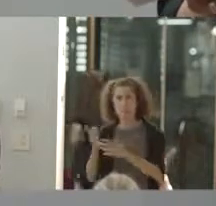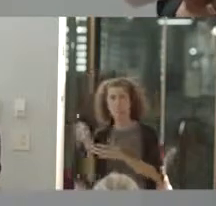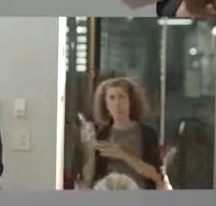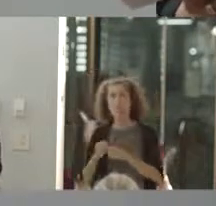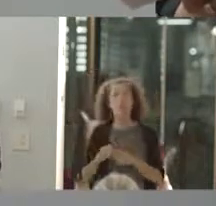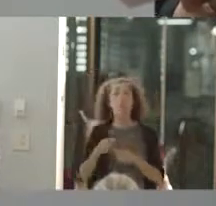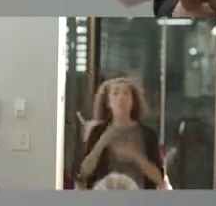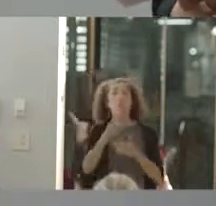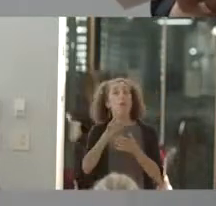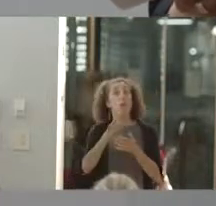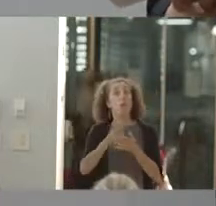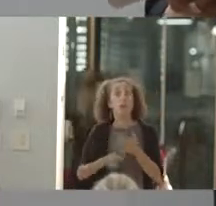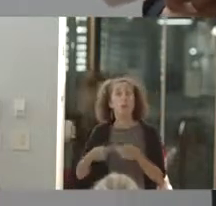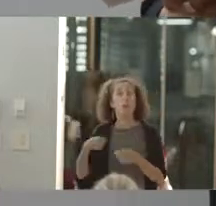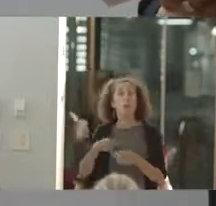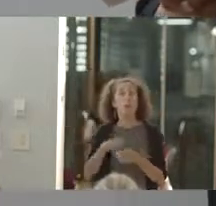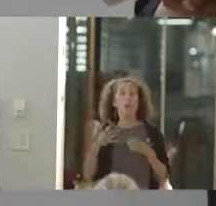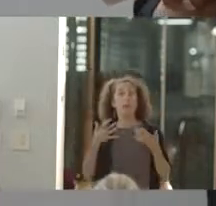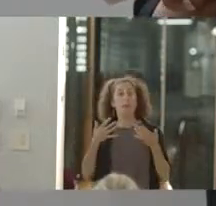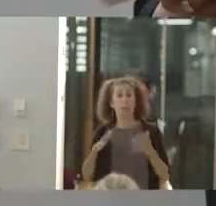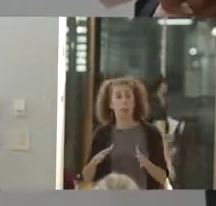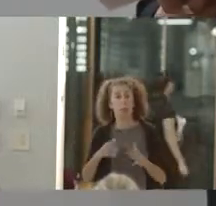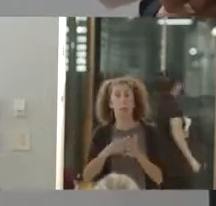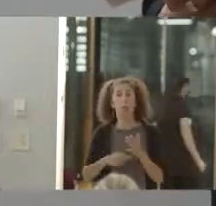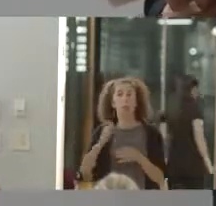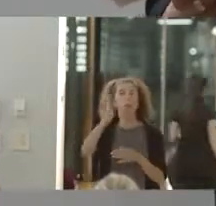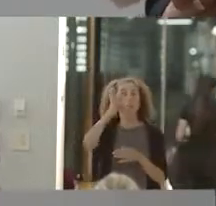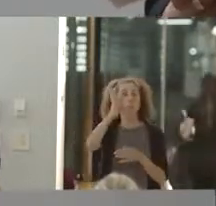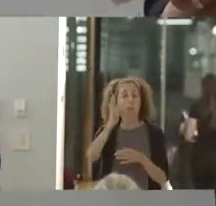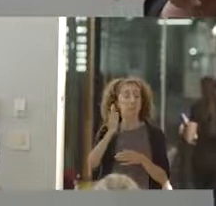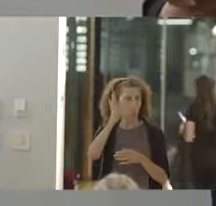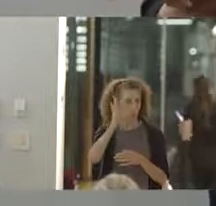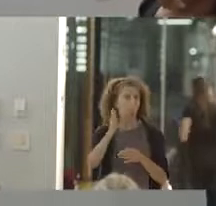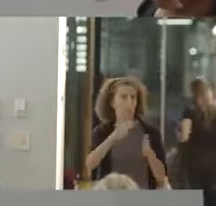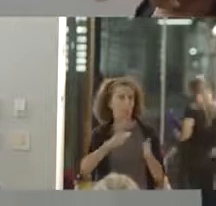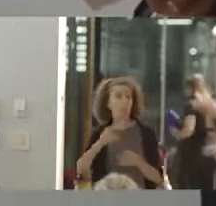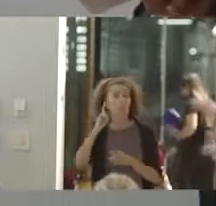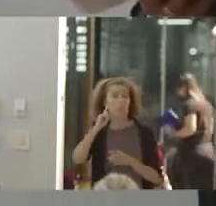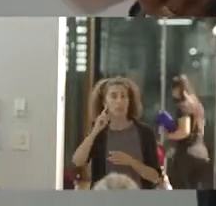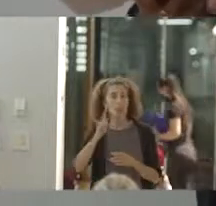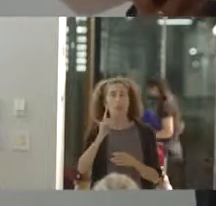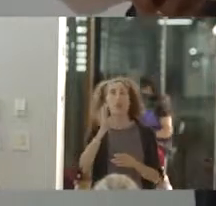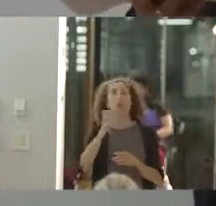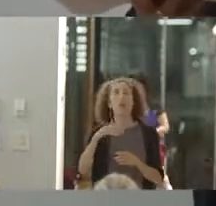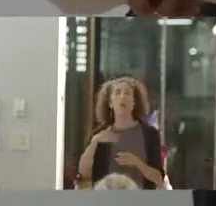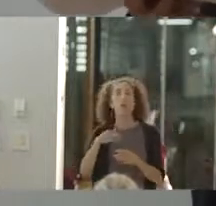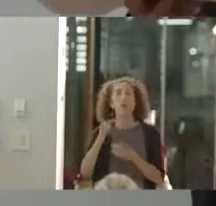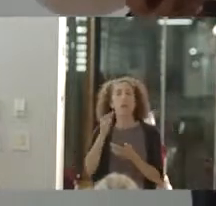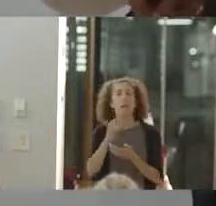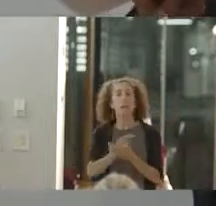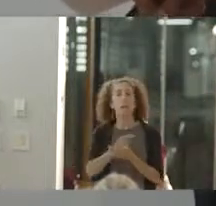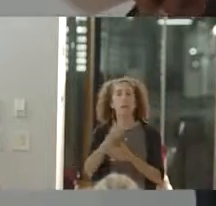What we have done, what we will do, and what we've always planned to do, is create an endpoint to the